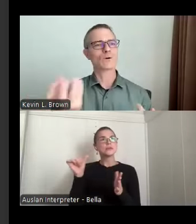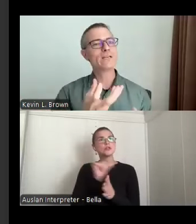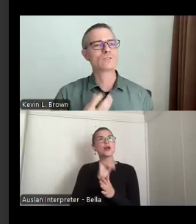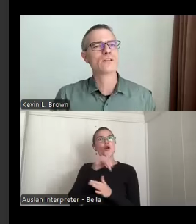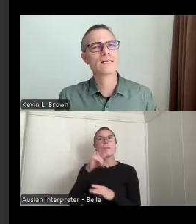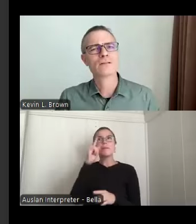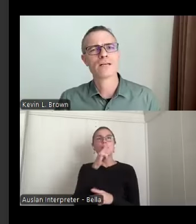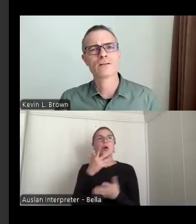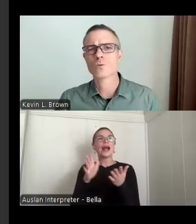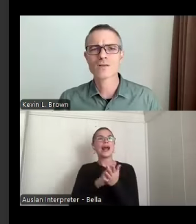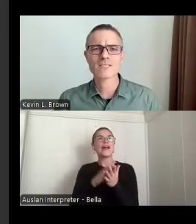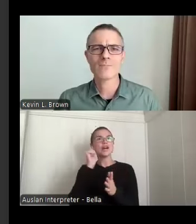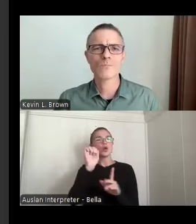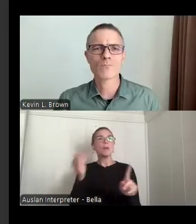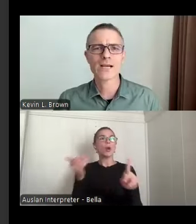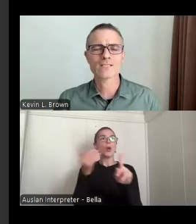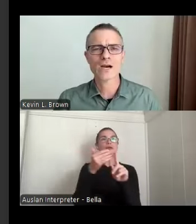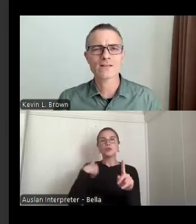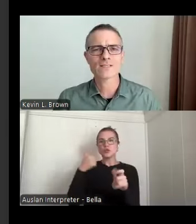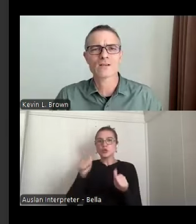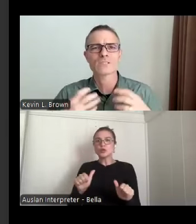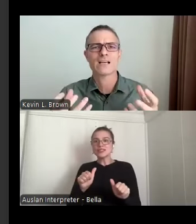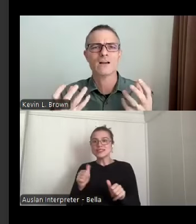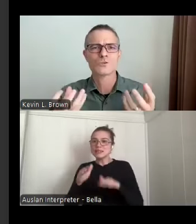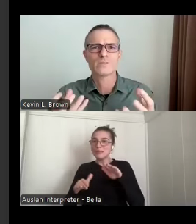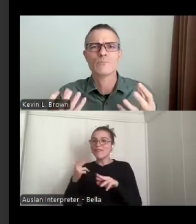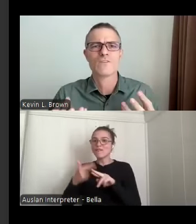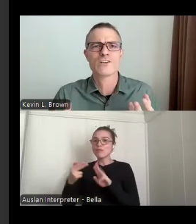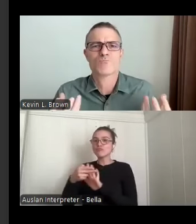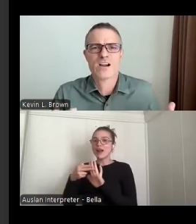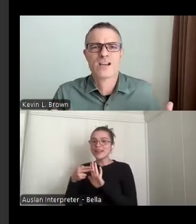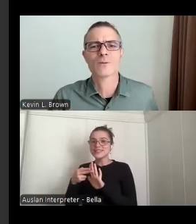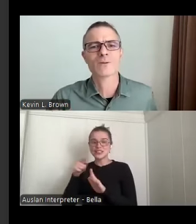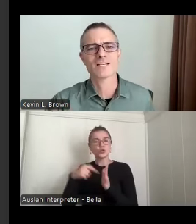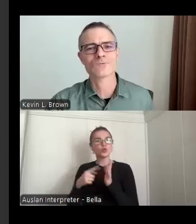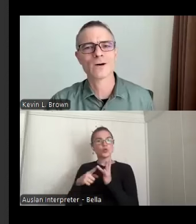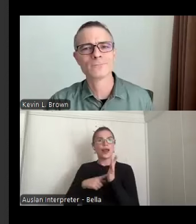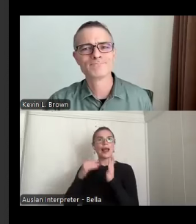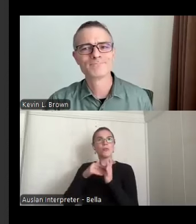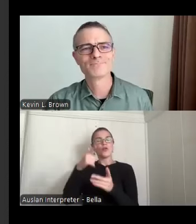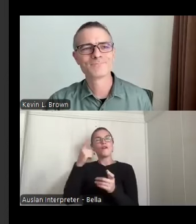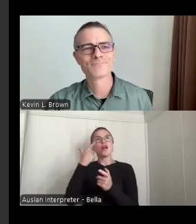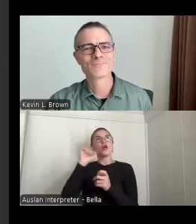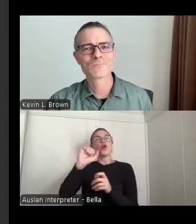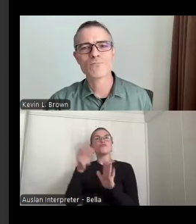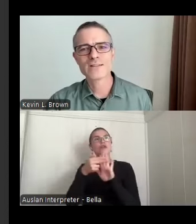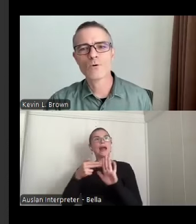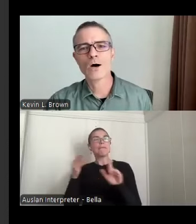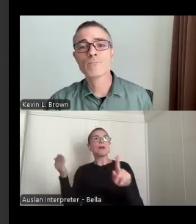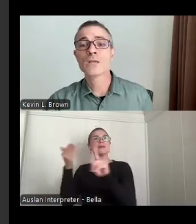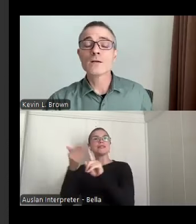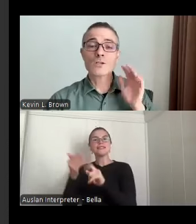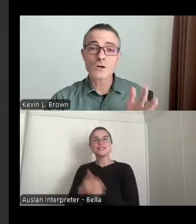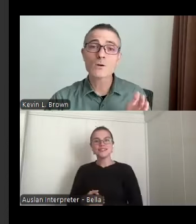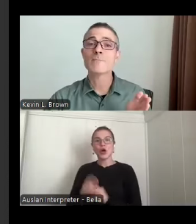life, but we use it to work the same with brands, right? This is almost like a tool to help you find your brand purpose as well. So hopefully that will